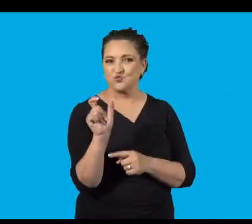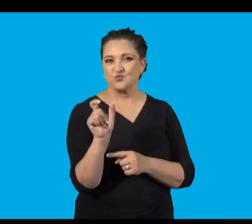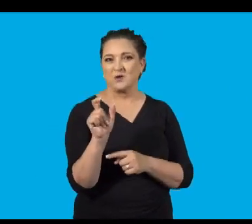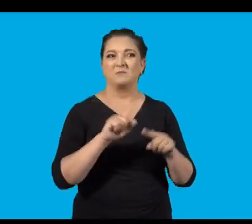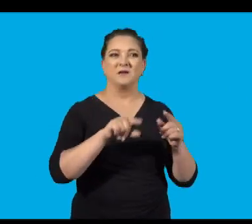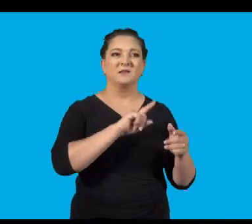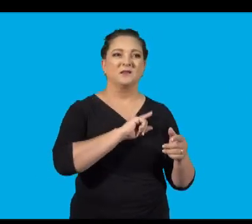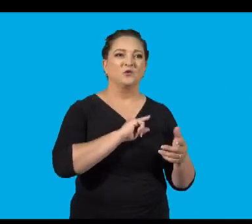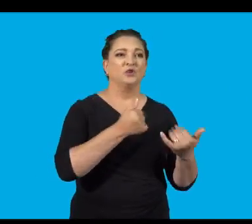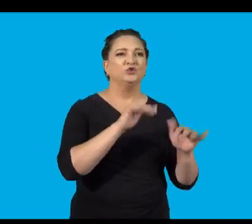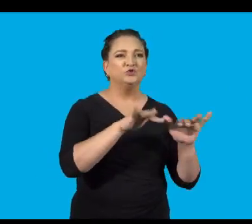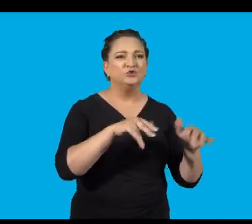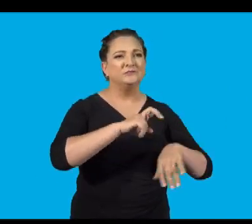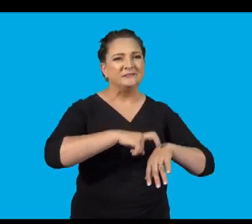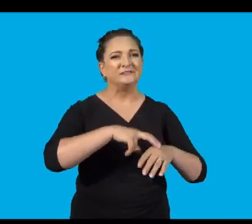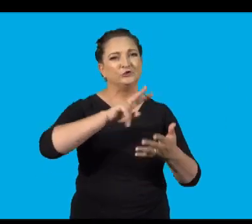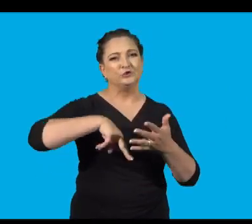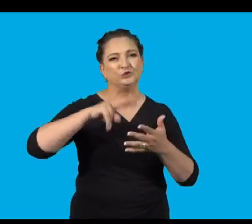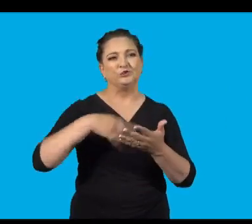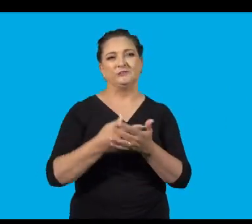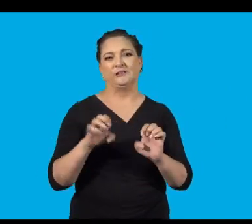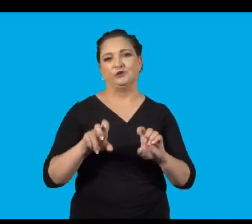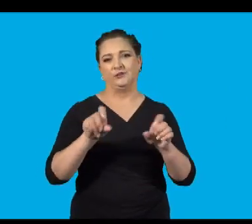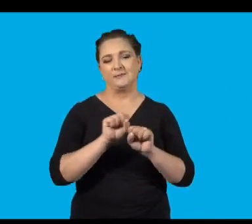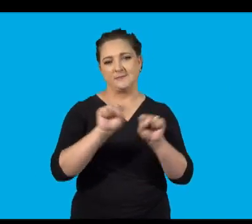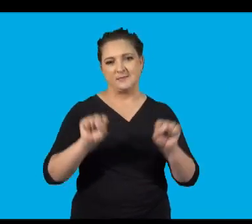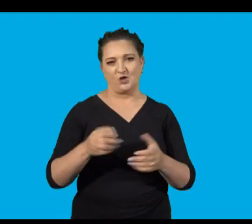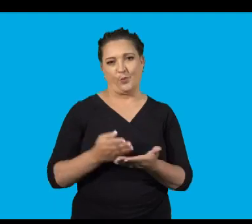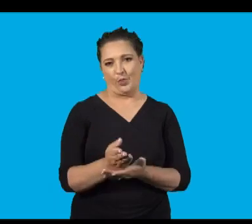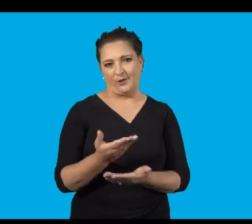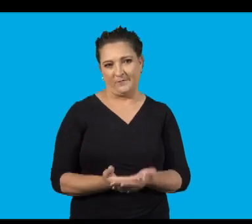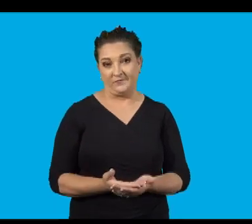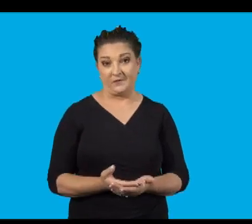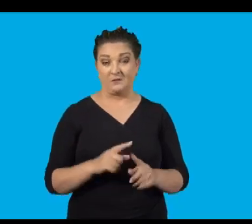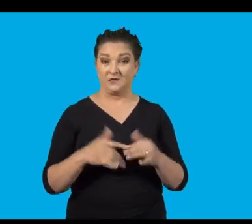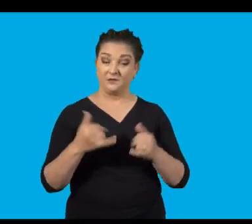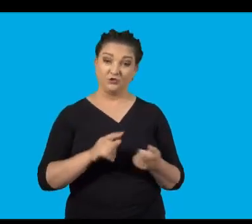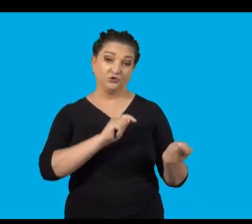to read to make their way through this education system, all right? Now